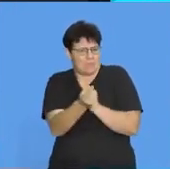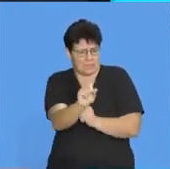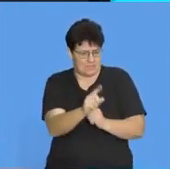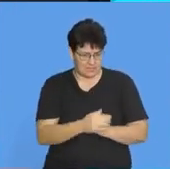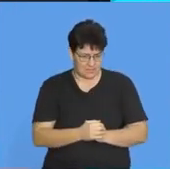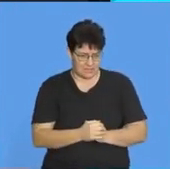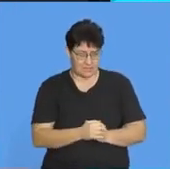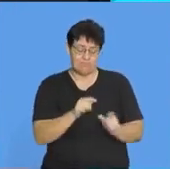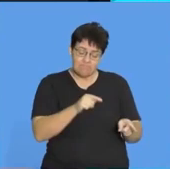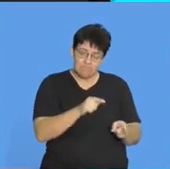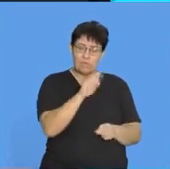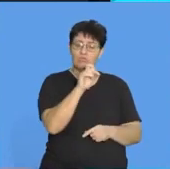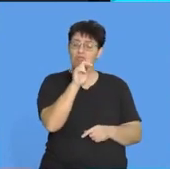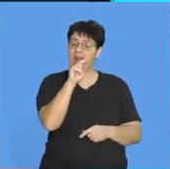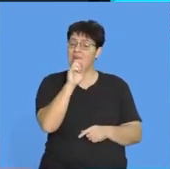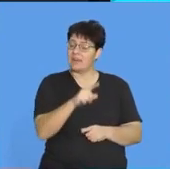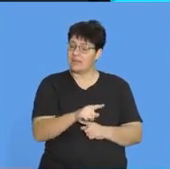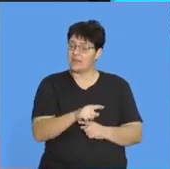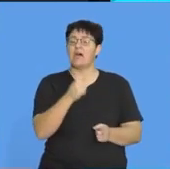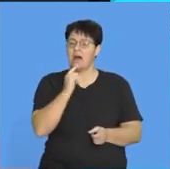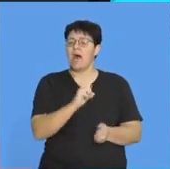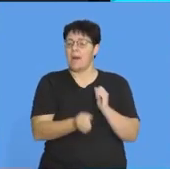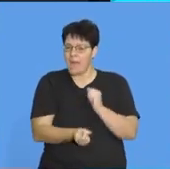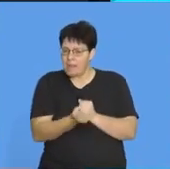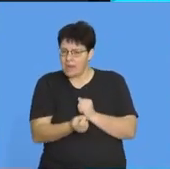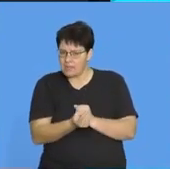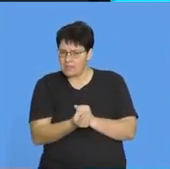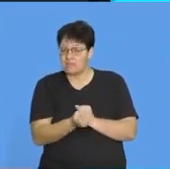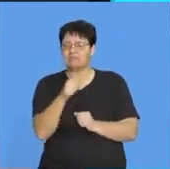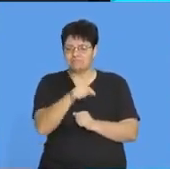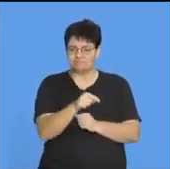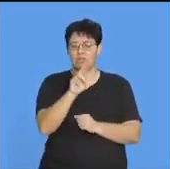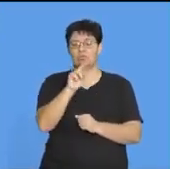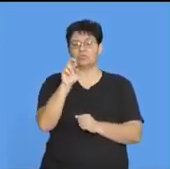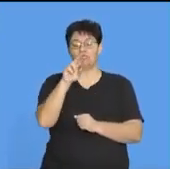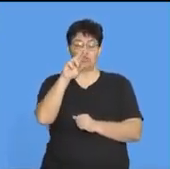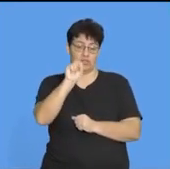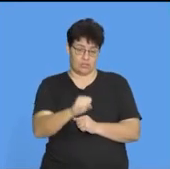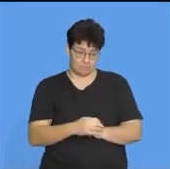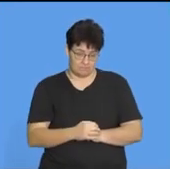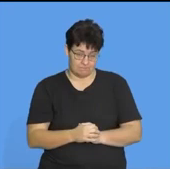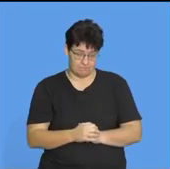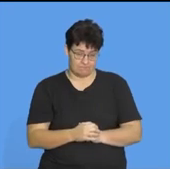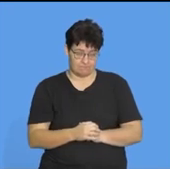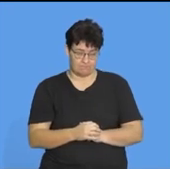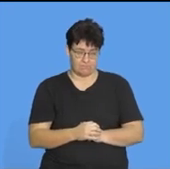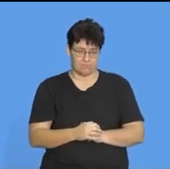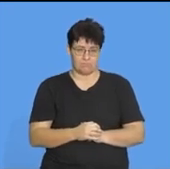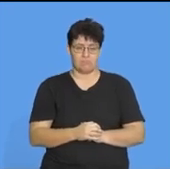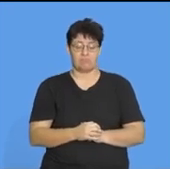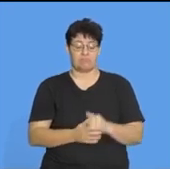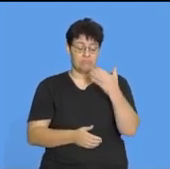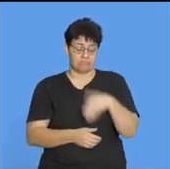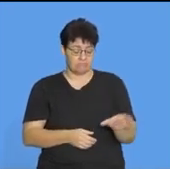the uterine cycle and the events that happen within the uterus. So, when we